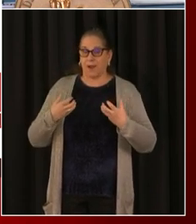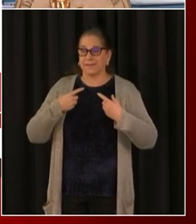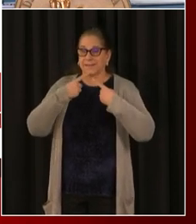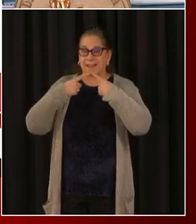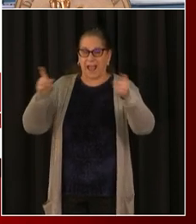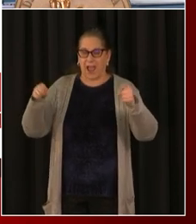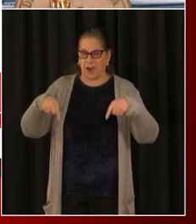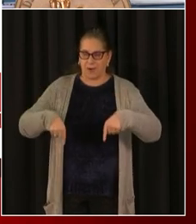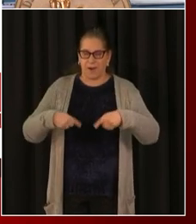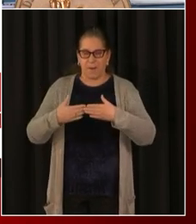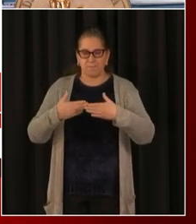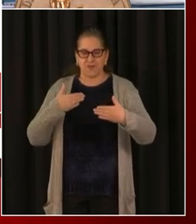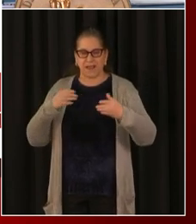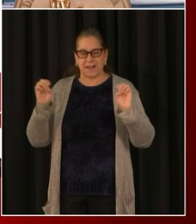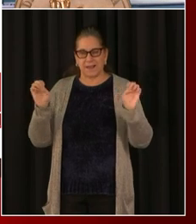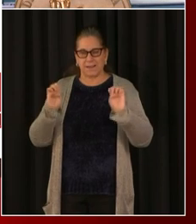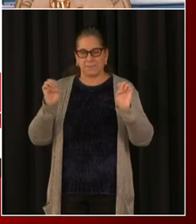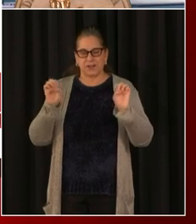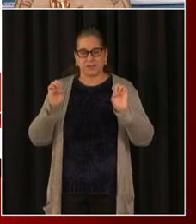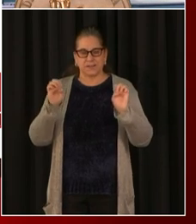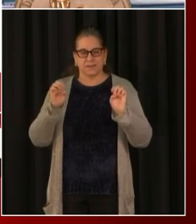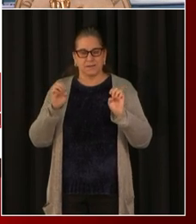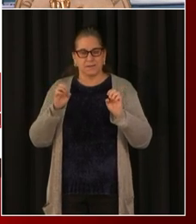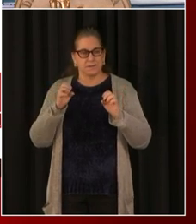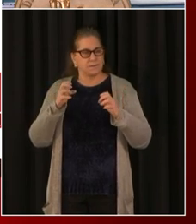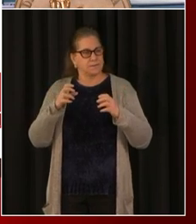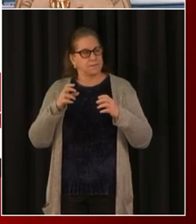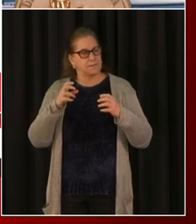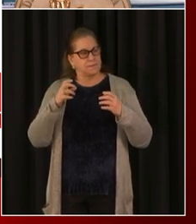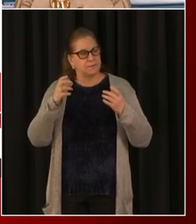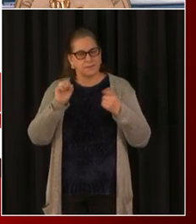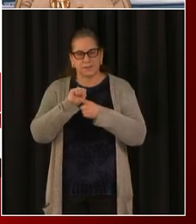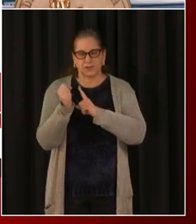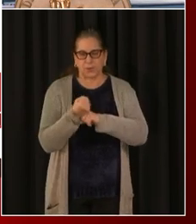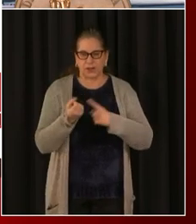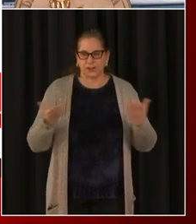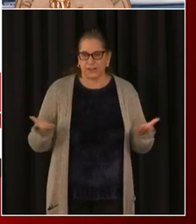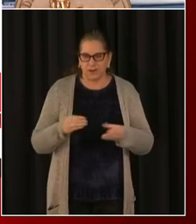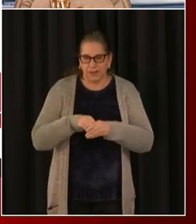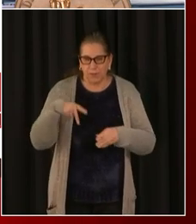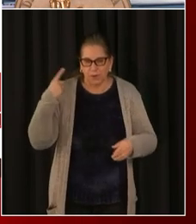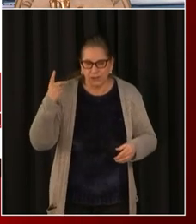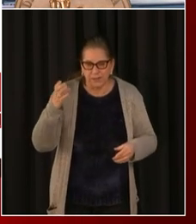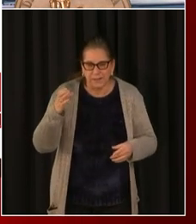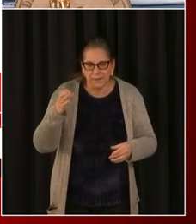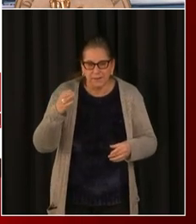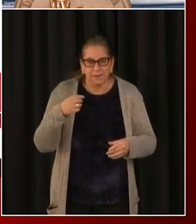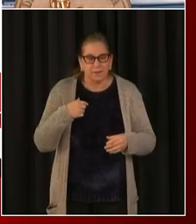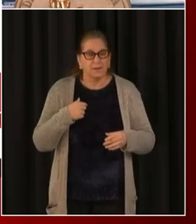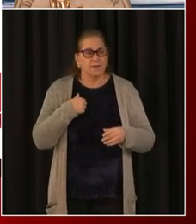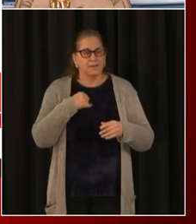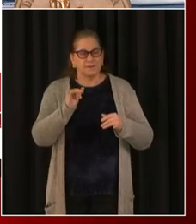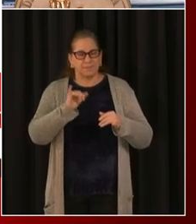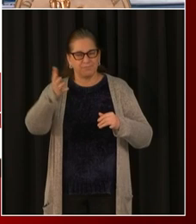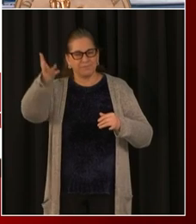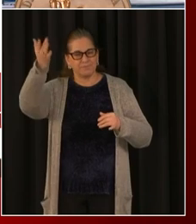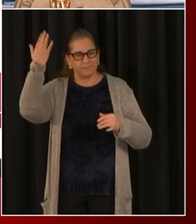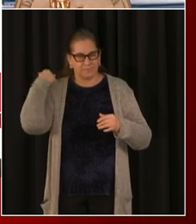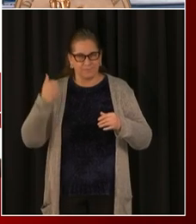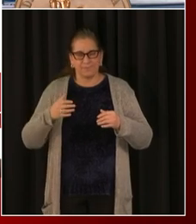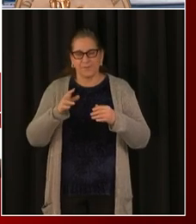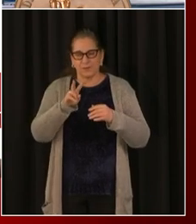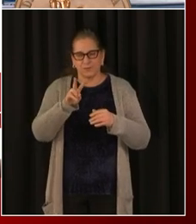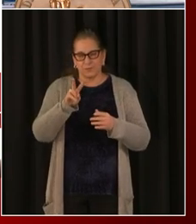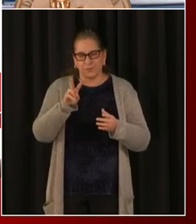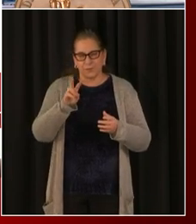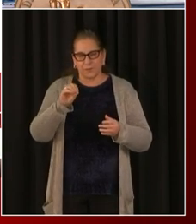D.C. requested and was granted this designation in 2009 to support the inauguration